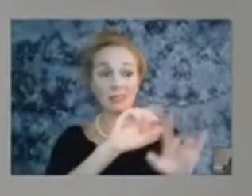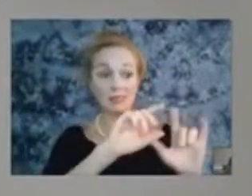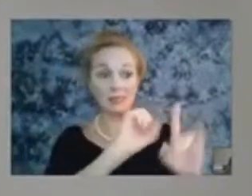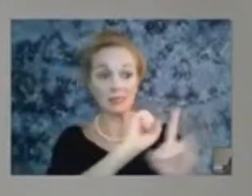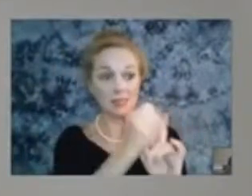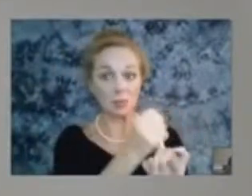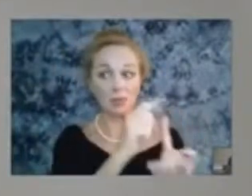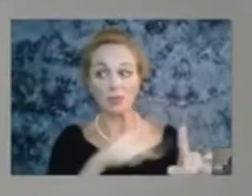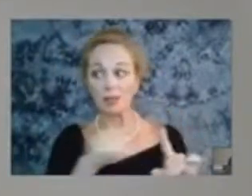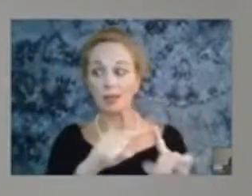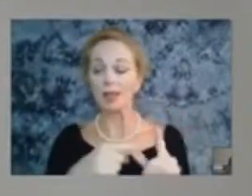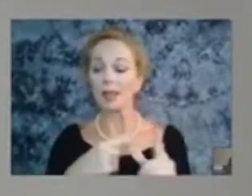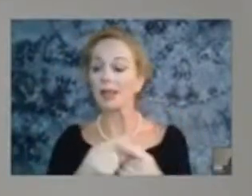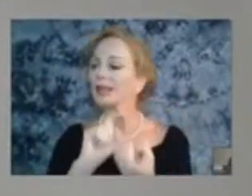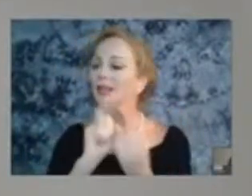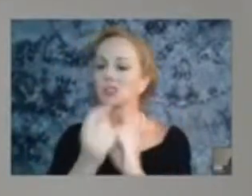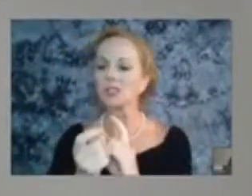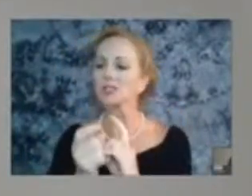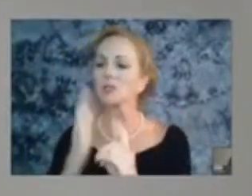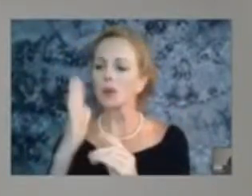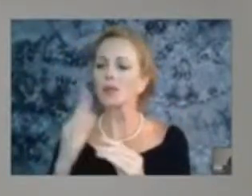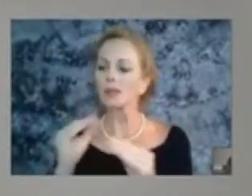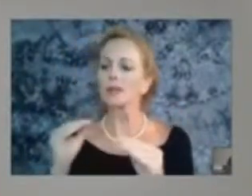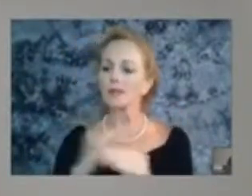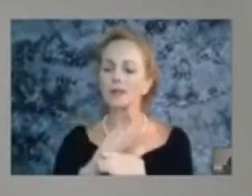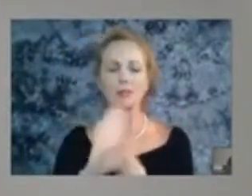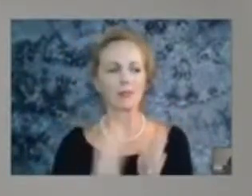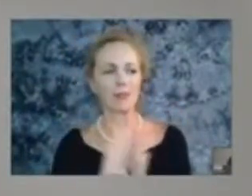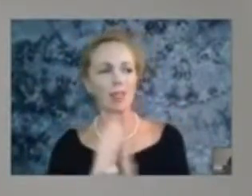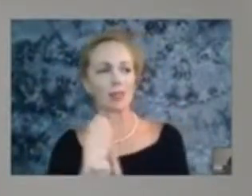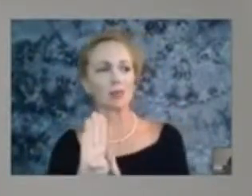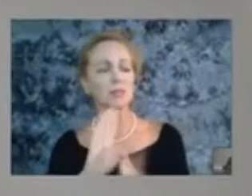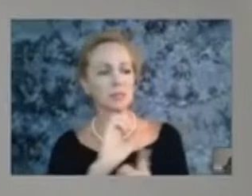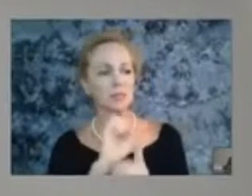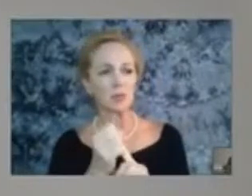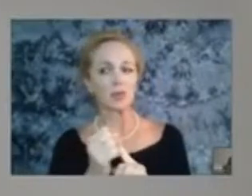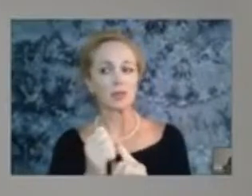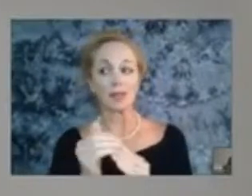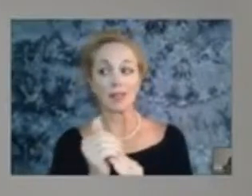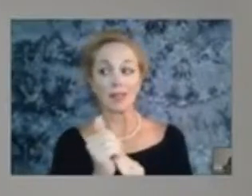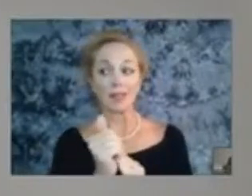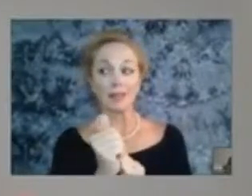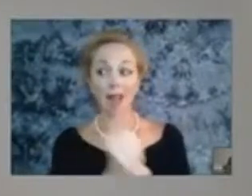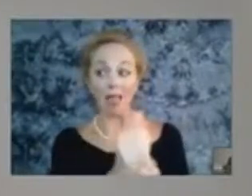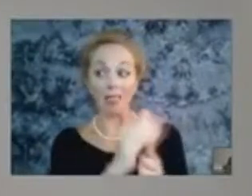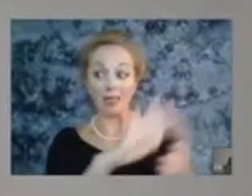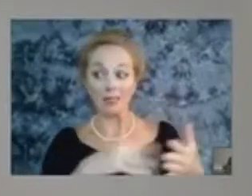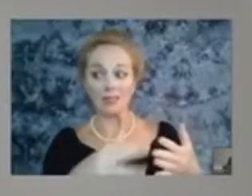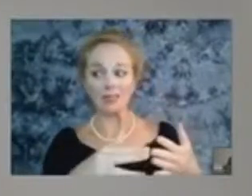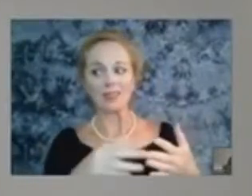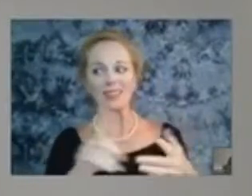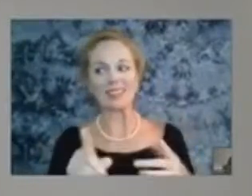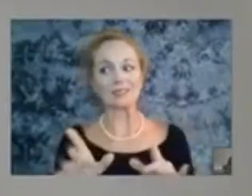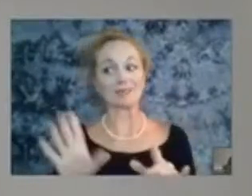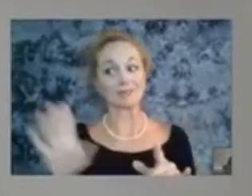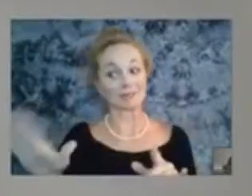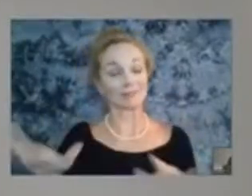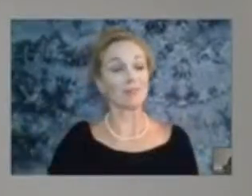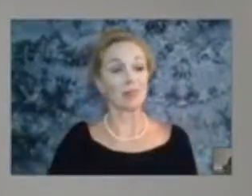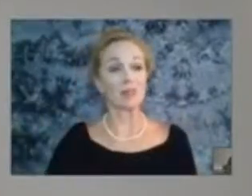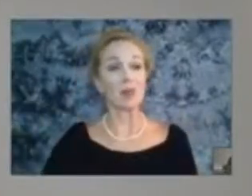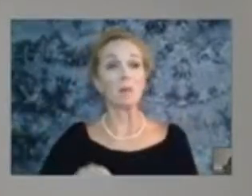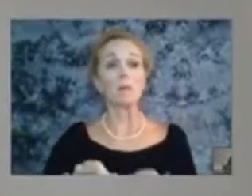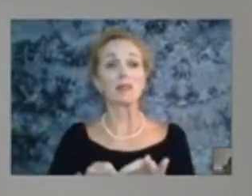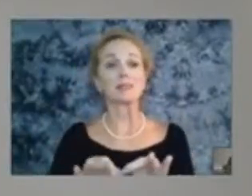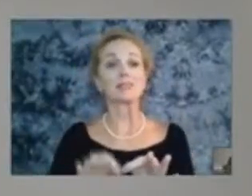academy will create a scenario where those guidelines, what I would share with you respectfully, would need to be delayed as a result of us trying